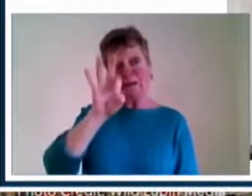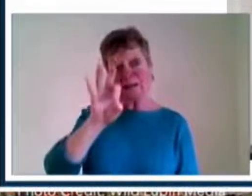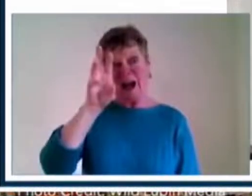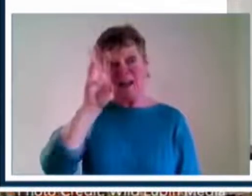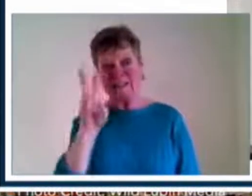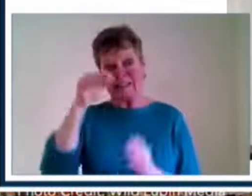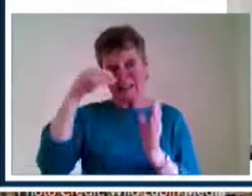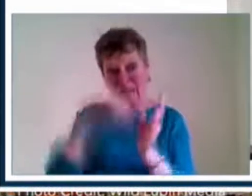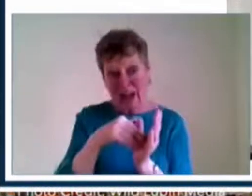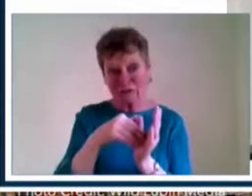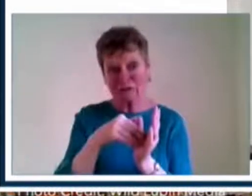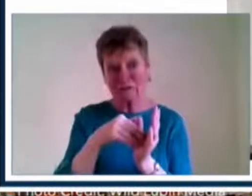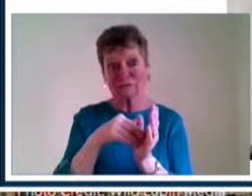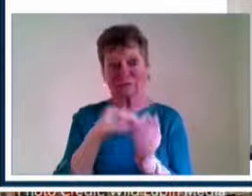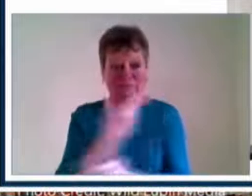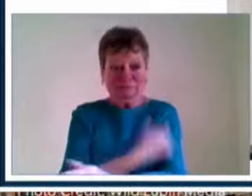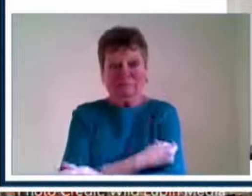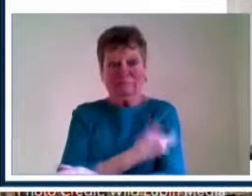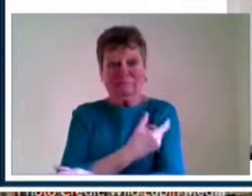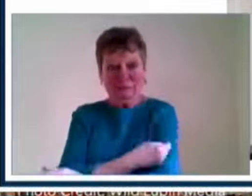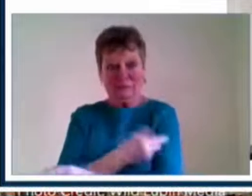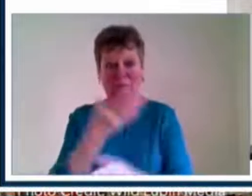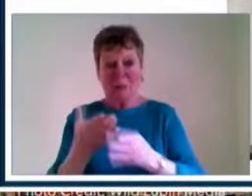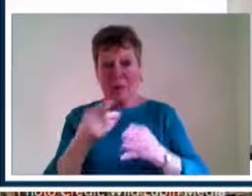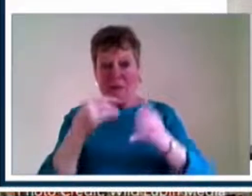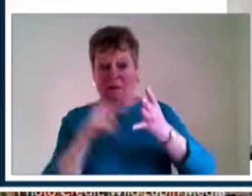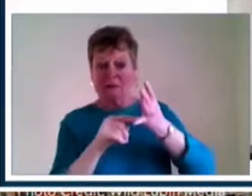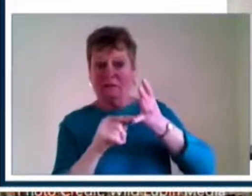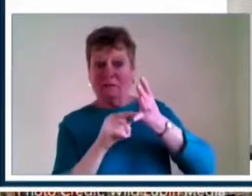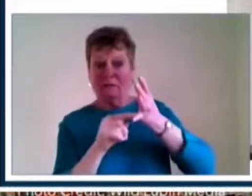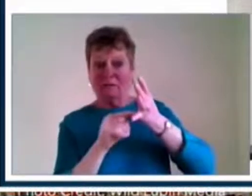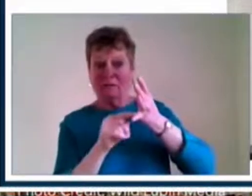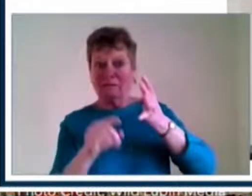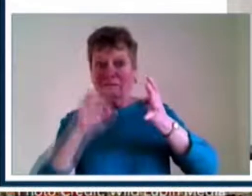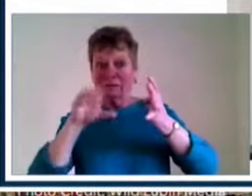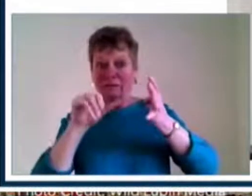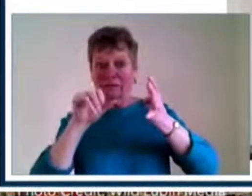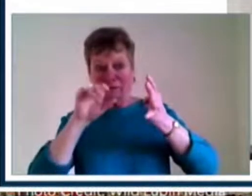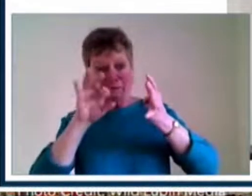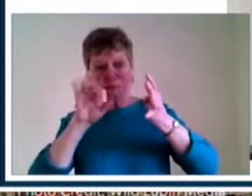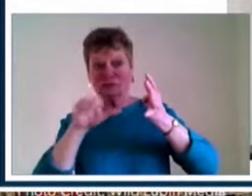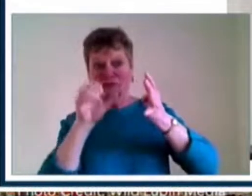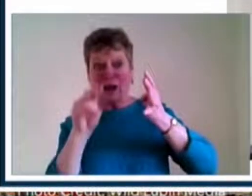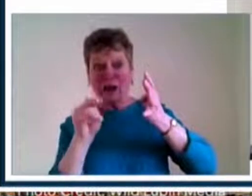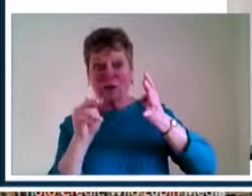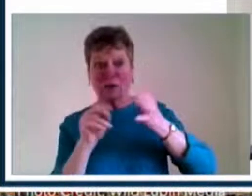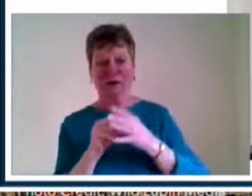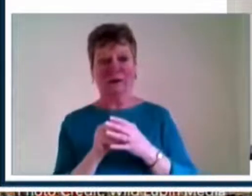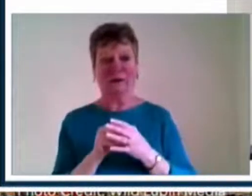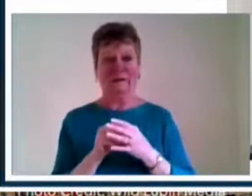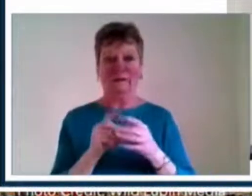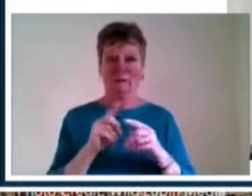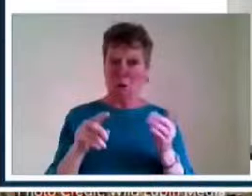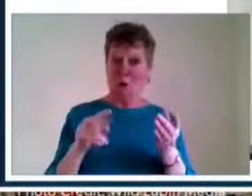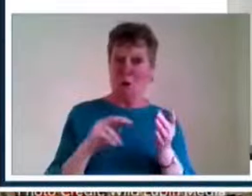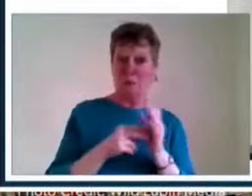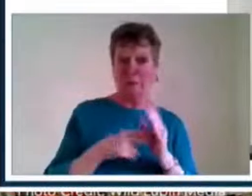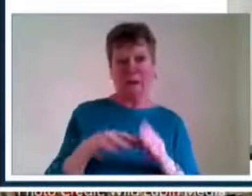296,000 boosters in arms by the end of the month. With our pre-January doses, this means somewhere in the range